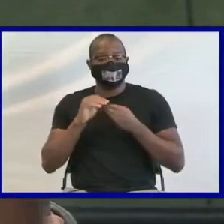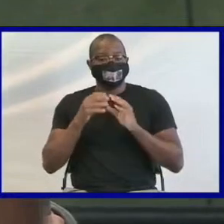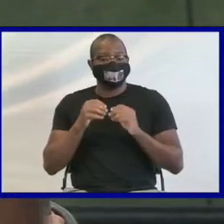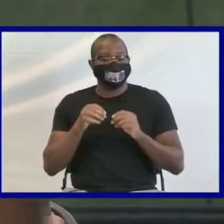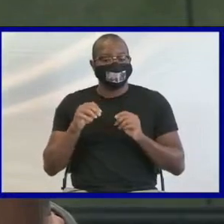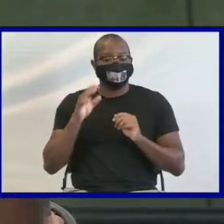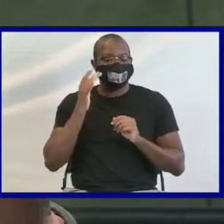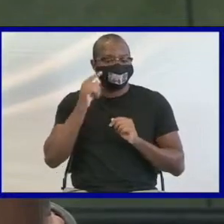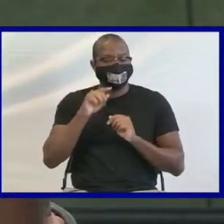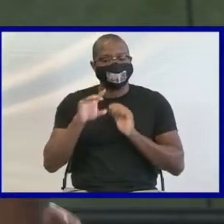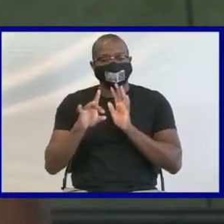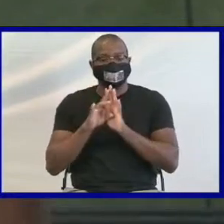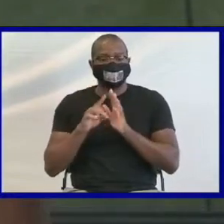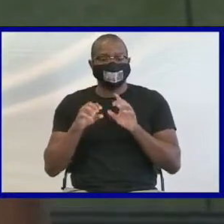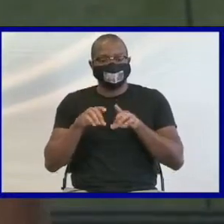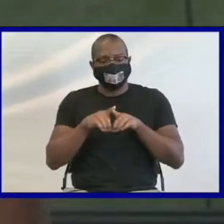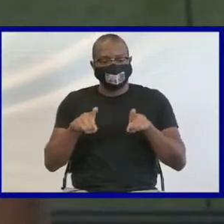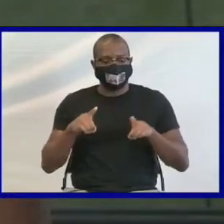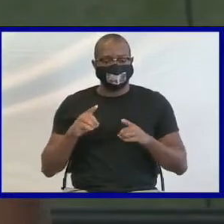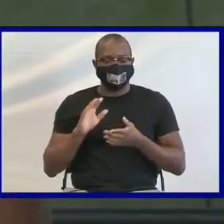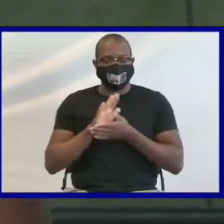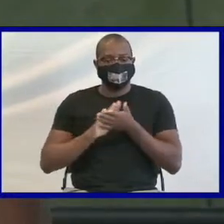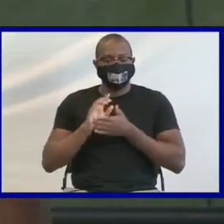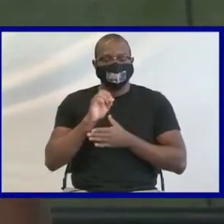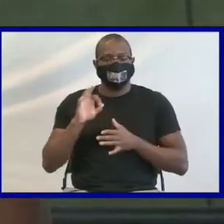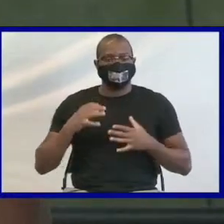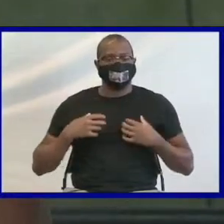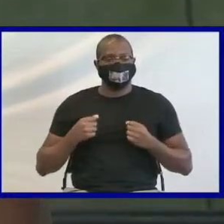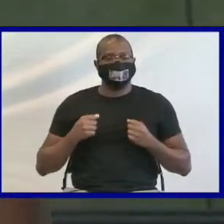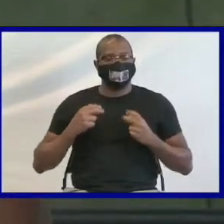degree from the College of Health and Human Sciences.